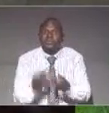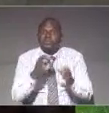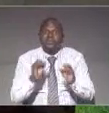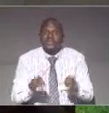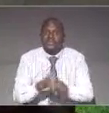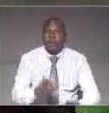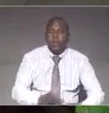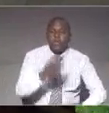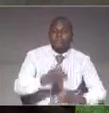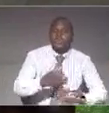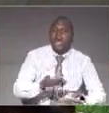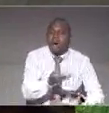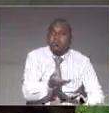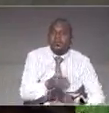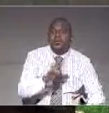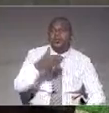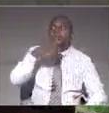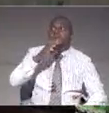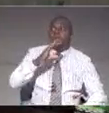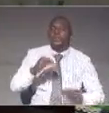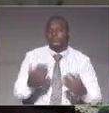n'ecupa ebeera wano lwokuba jjo naaganya ogire